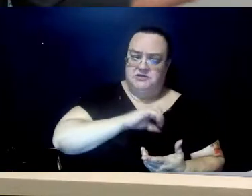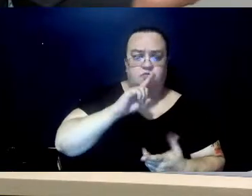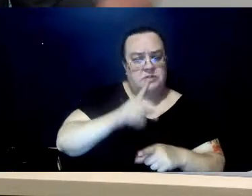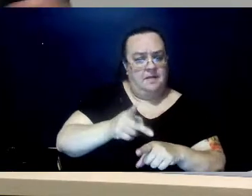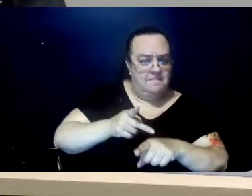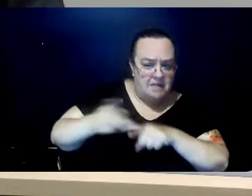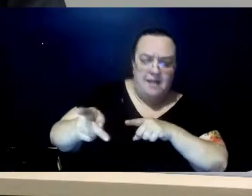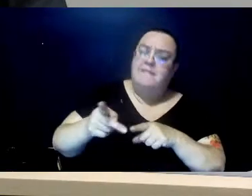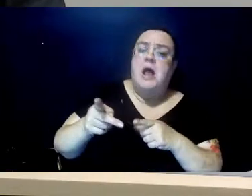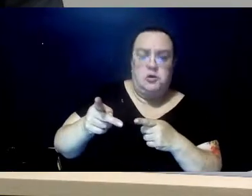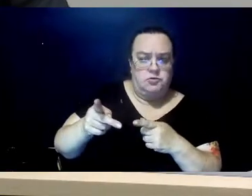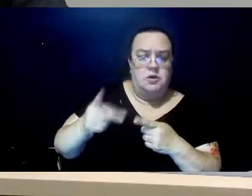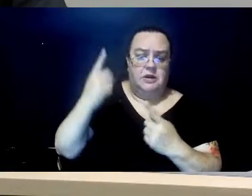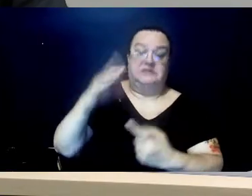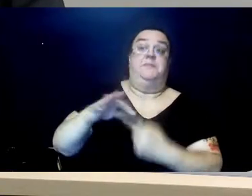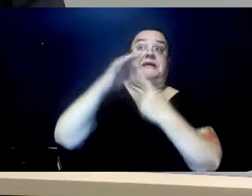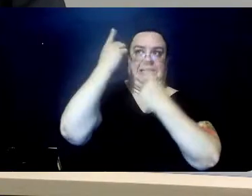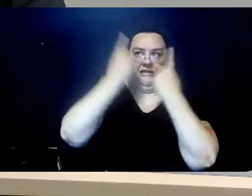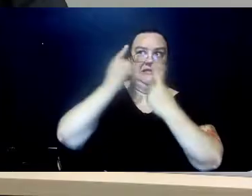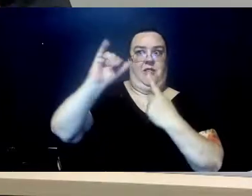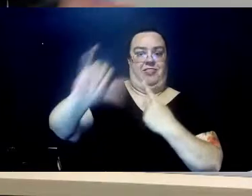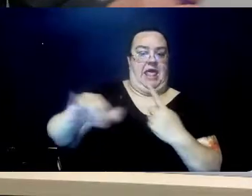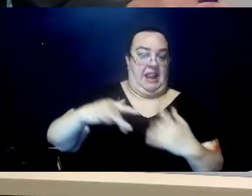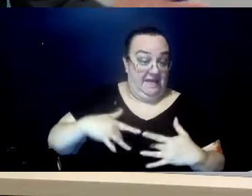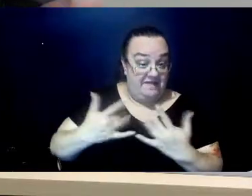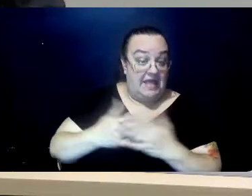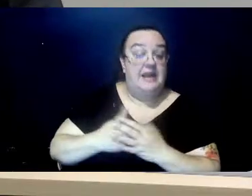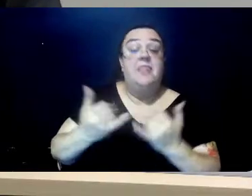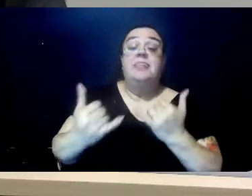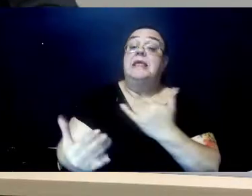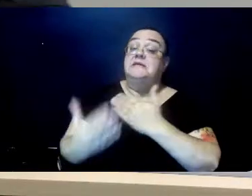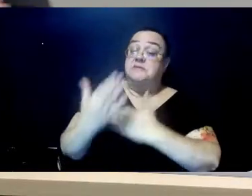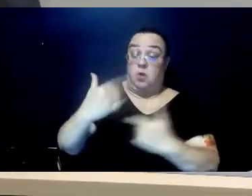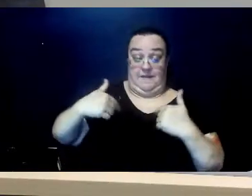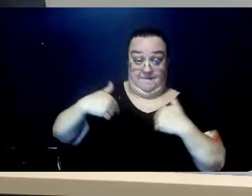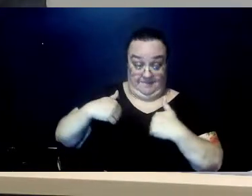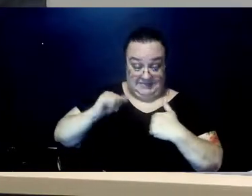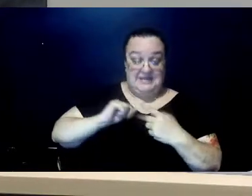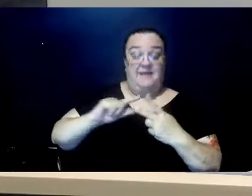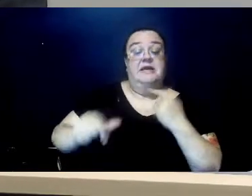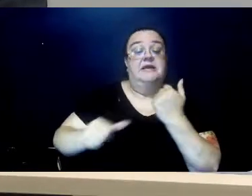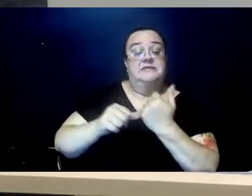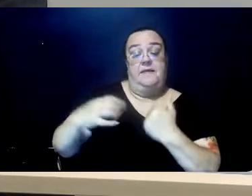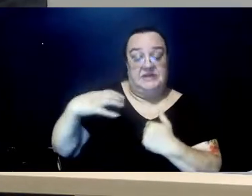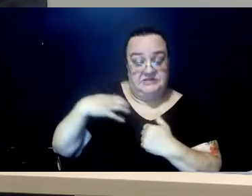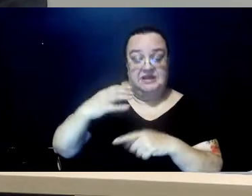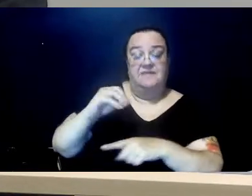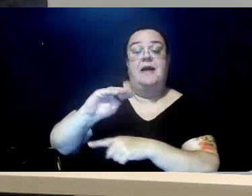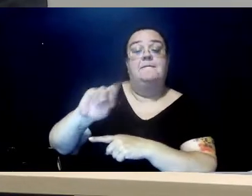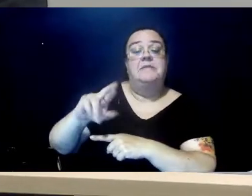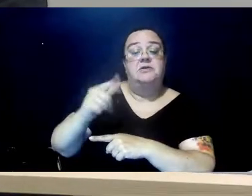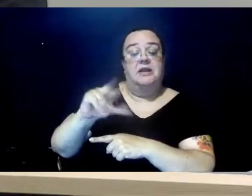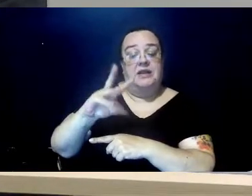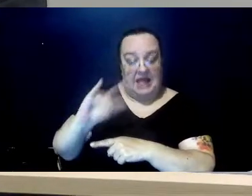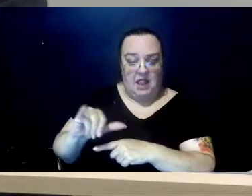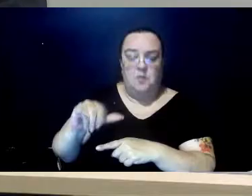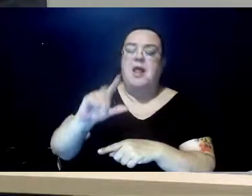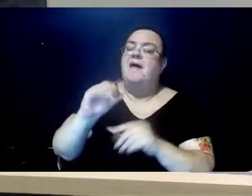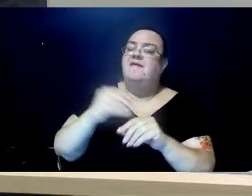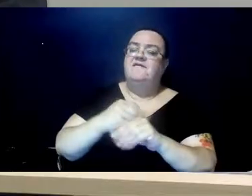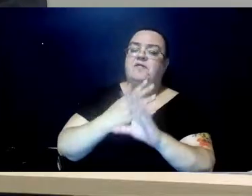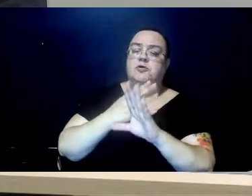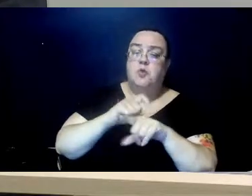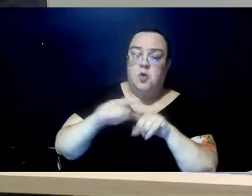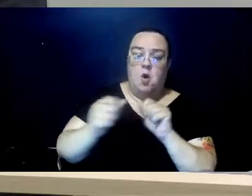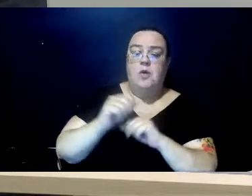This morning, myself, the deputy chief, and Mr. Galloway were on a virtual call with chiefs from all over the state to discuss a number